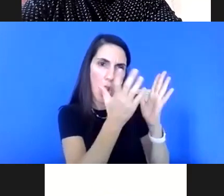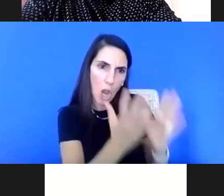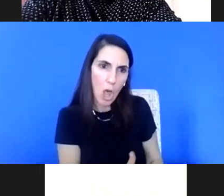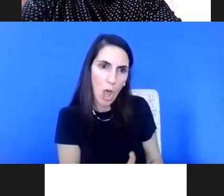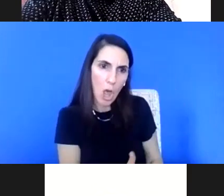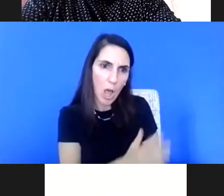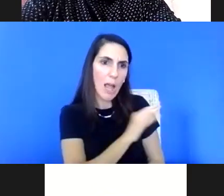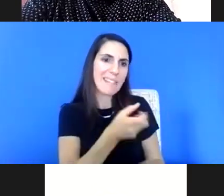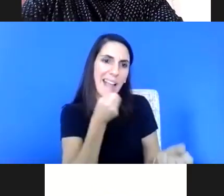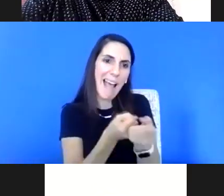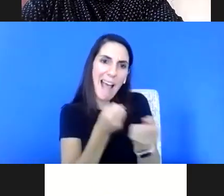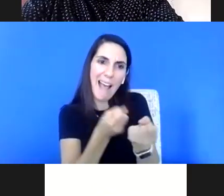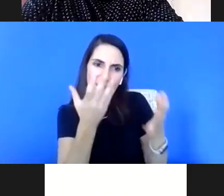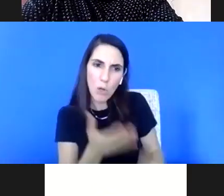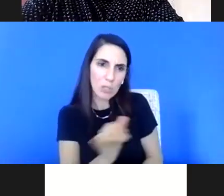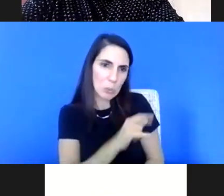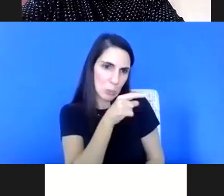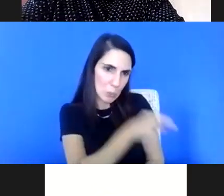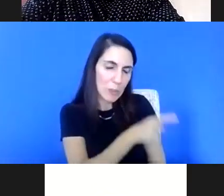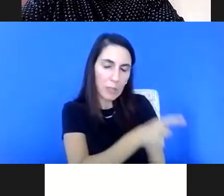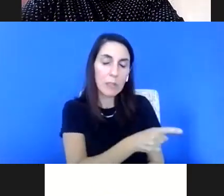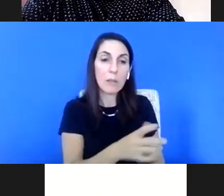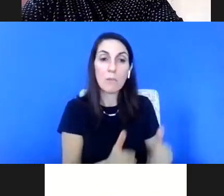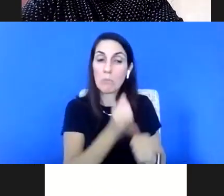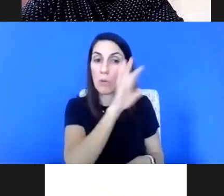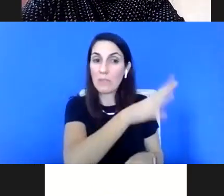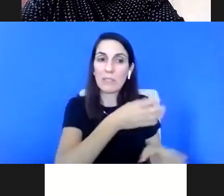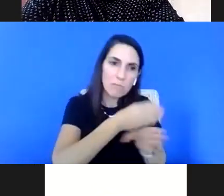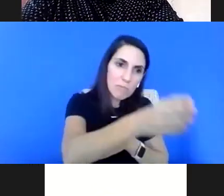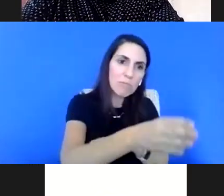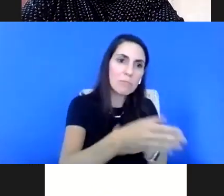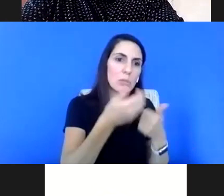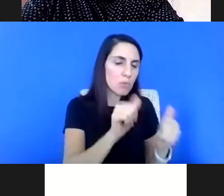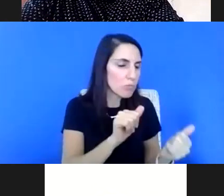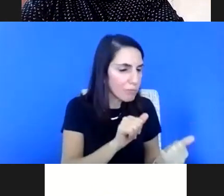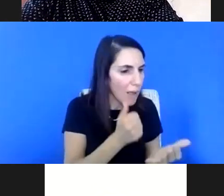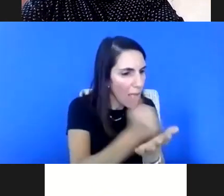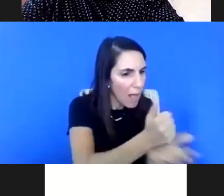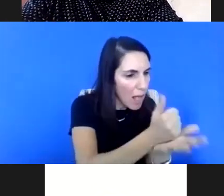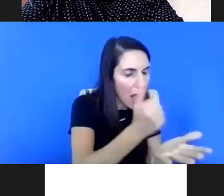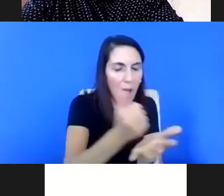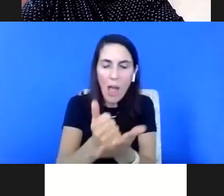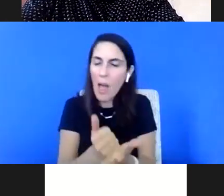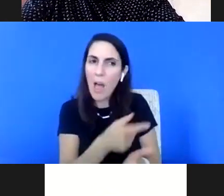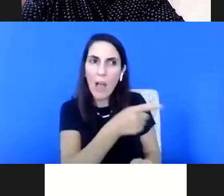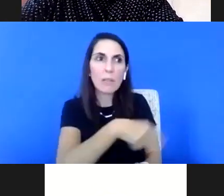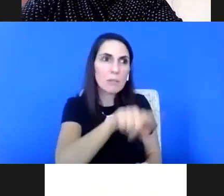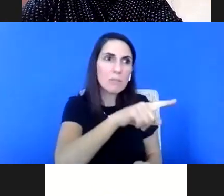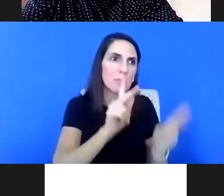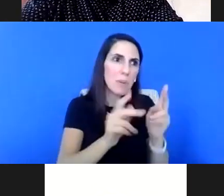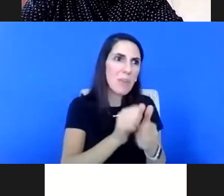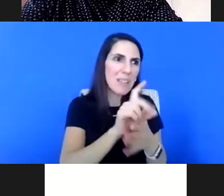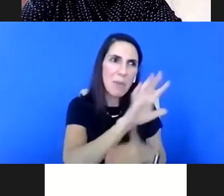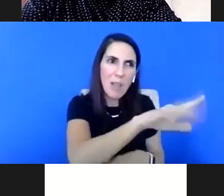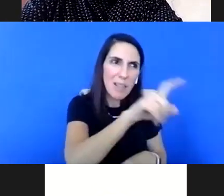fellow advocate who has spent most of his career addressing the needs of people with disabilities. Currently,